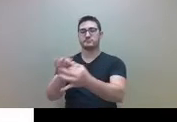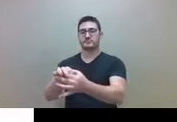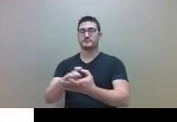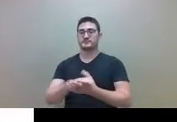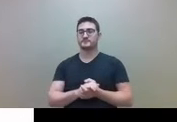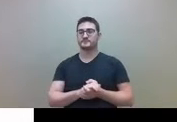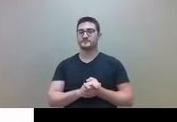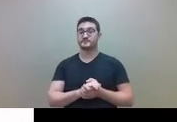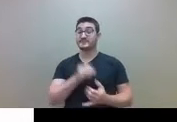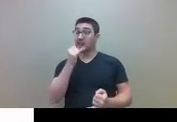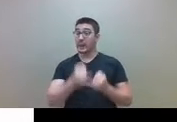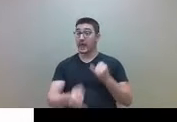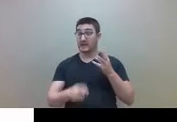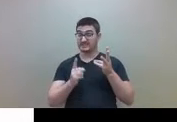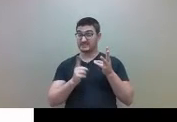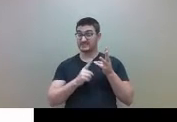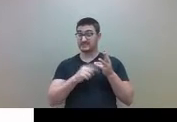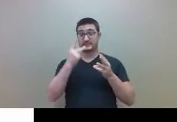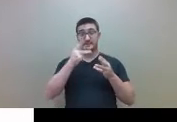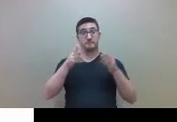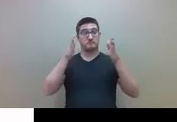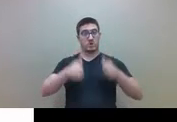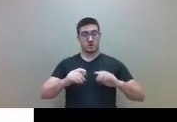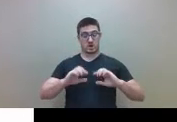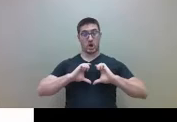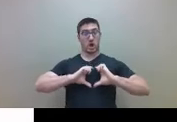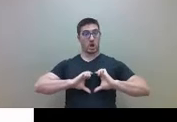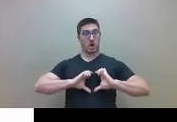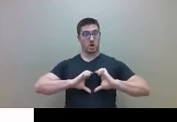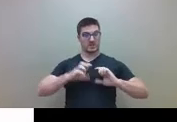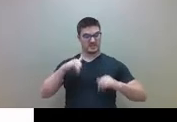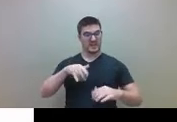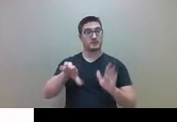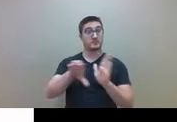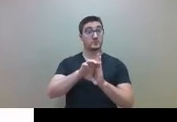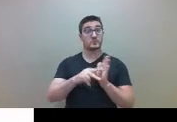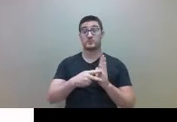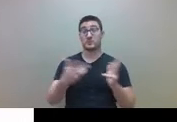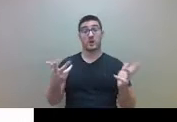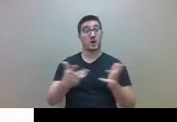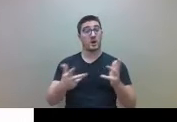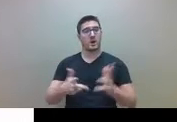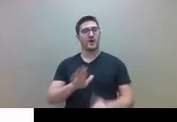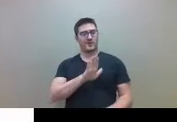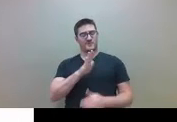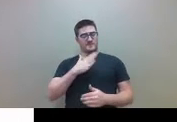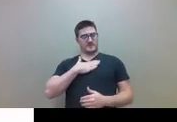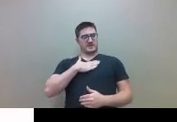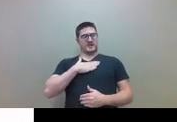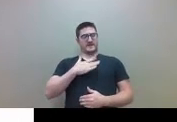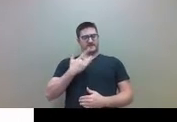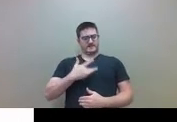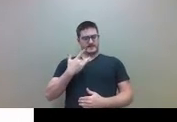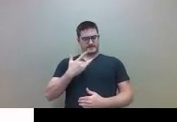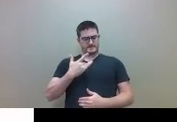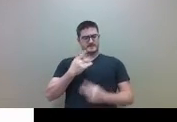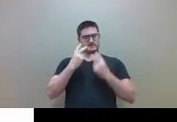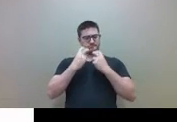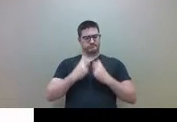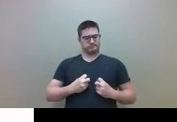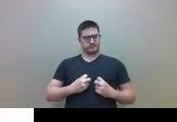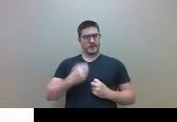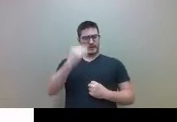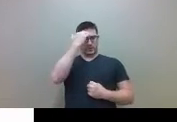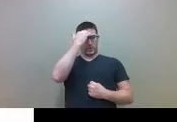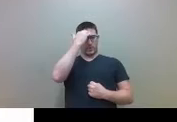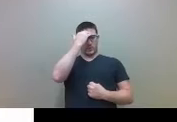and feelings. Well, that's really the crux of this whole presentation, is that we want to normalize this situation as